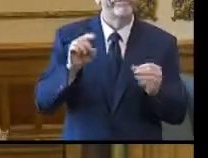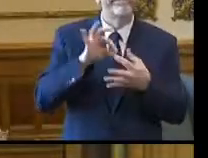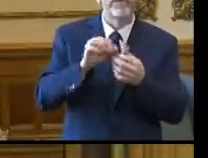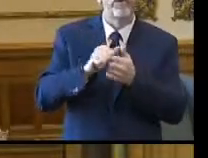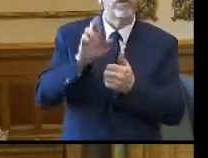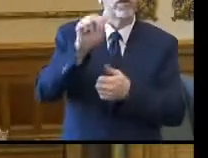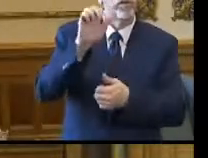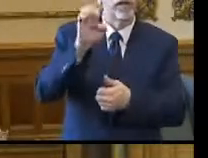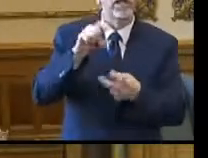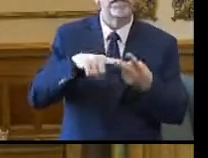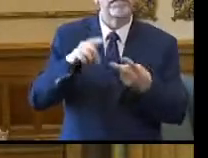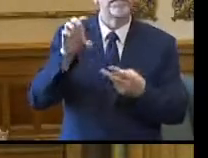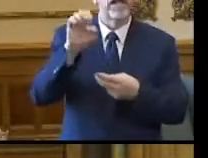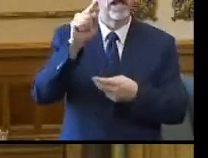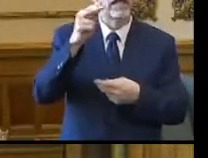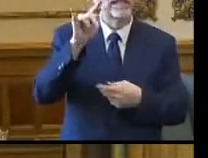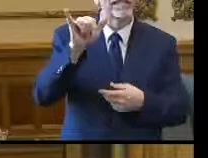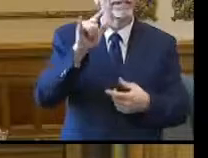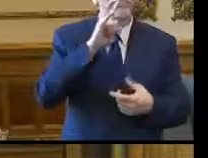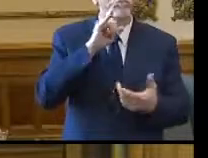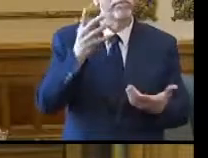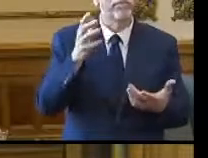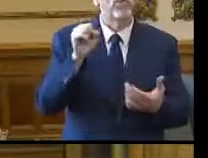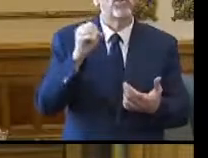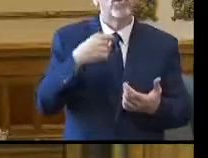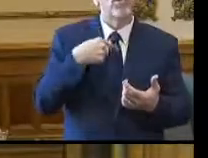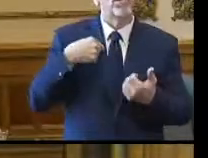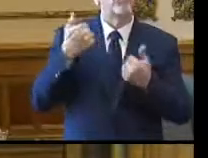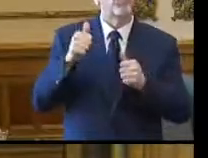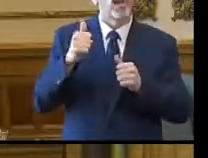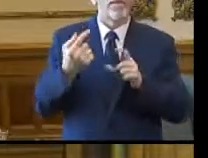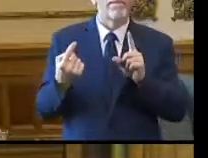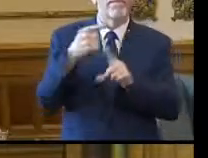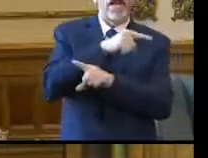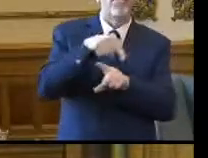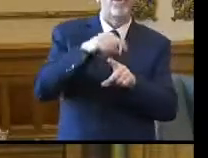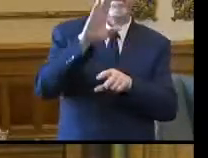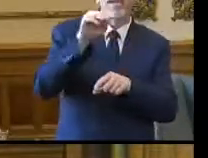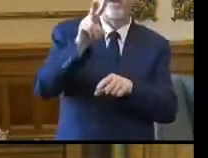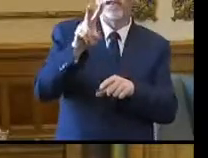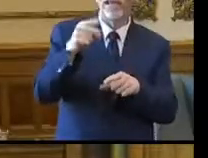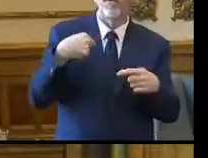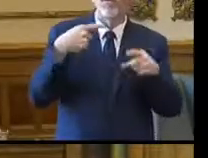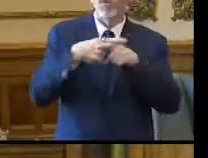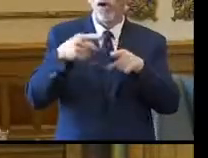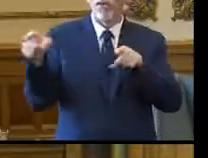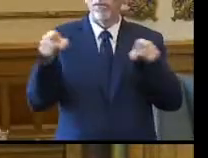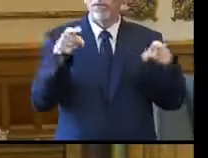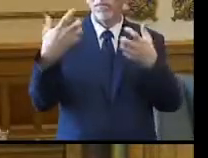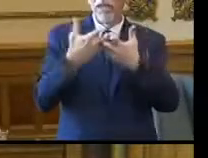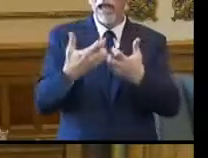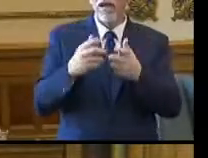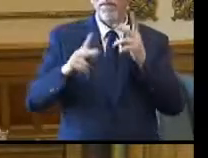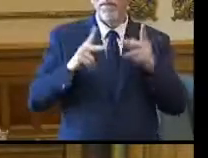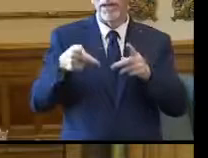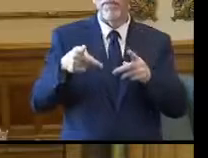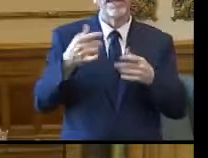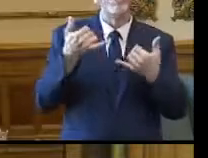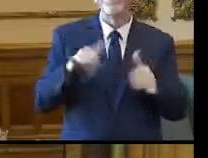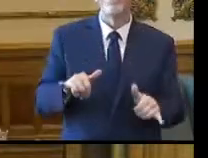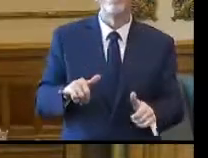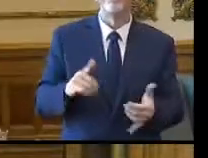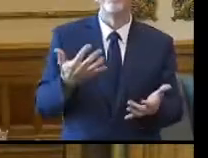to their race or their ethnicity. So we've been trying to go back through the BMV and to cross-match individuals, but we still got